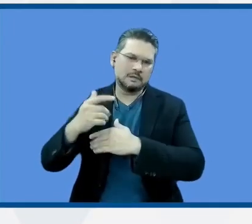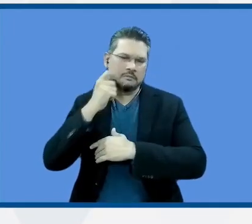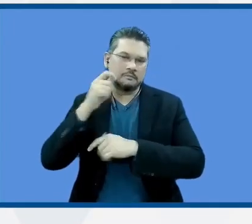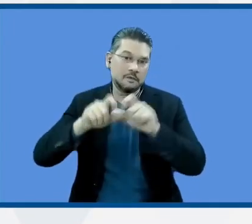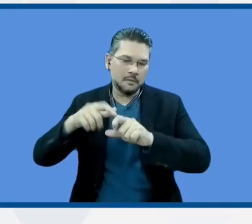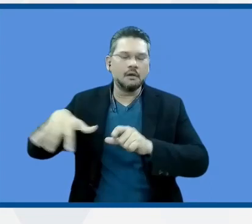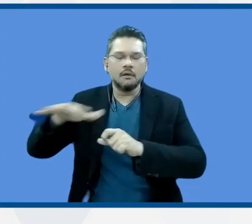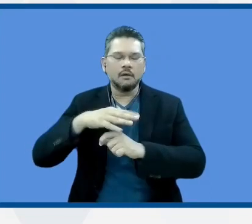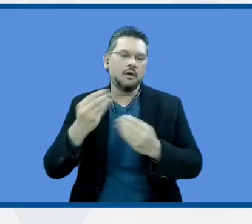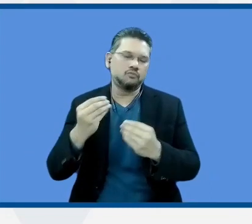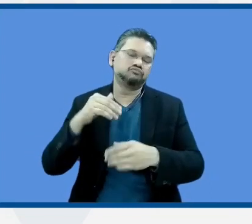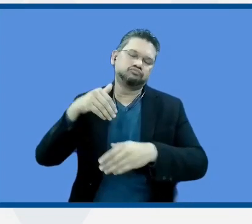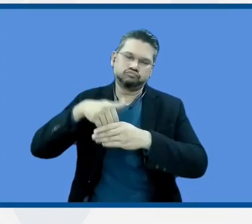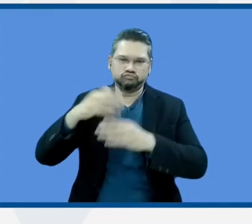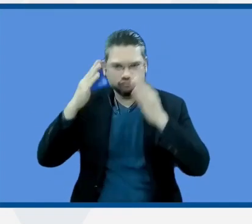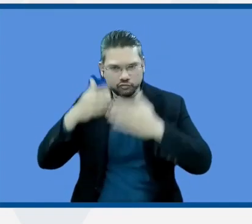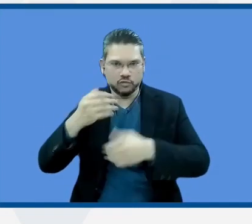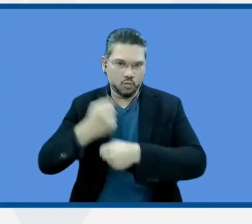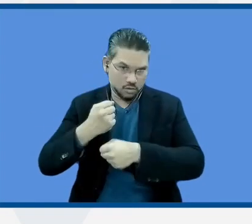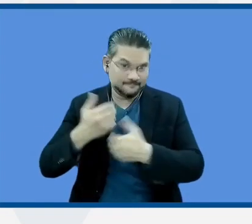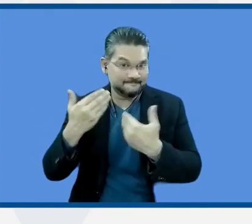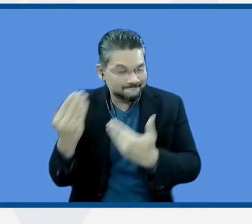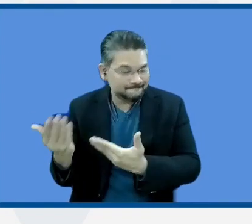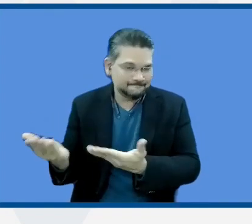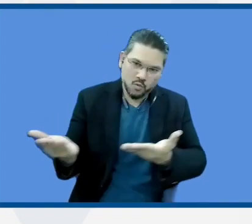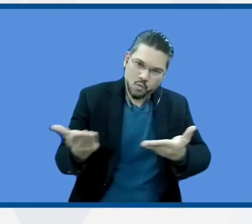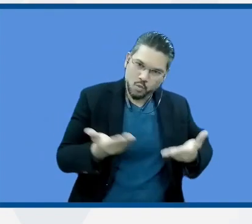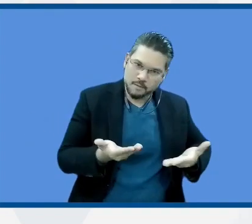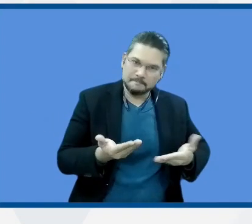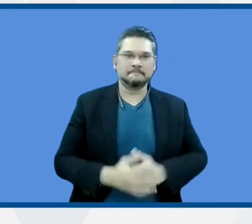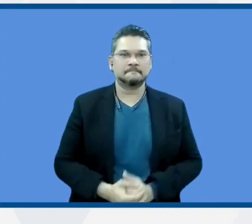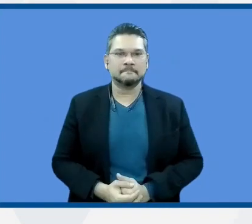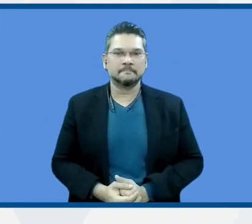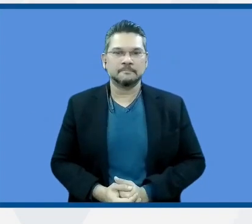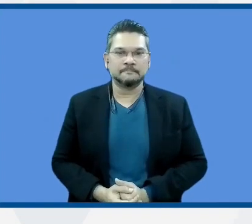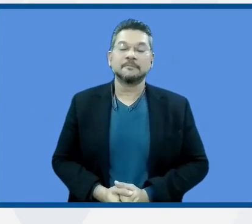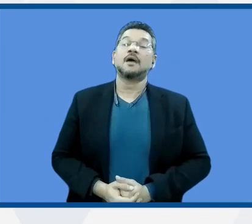Bienvenidos a todos. Thank you. Welcome, everyone.